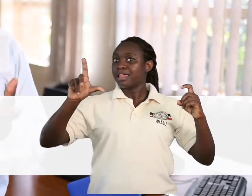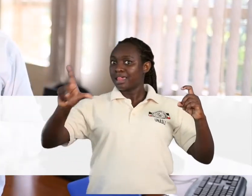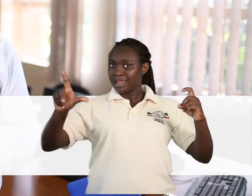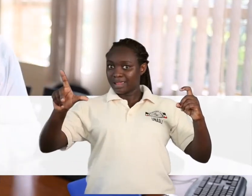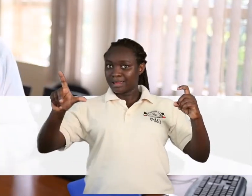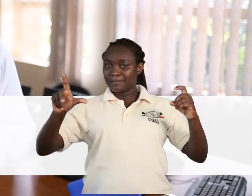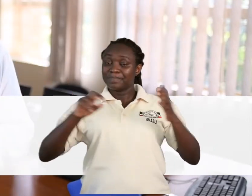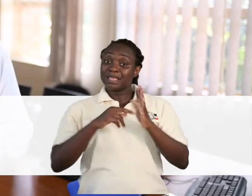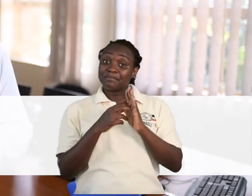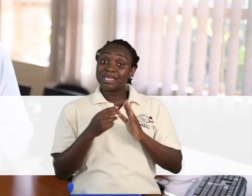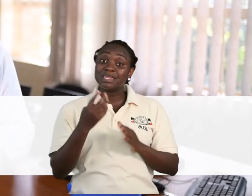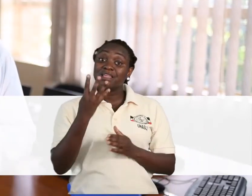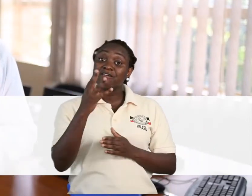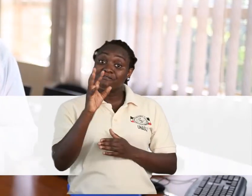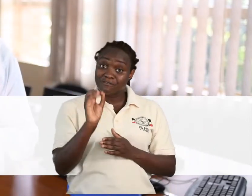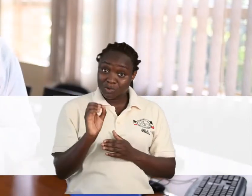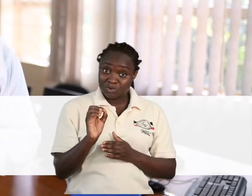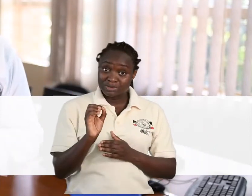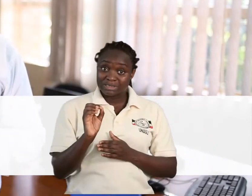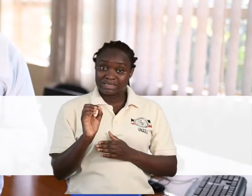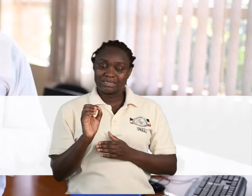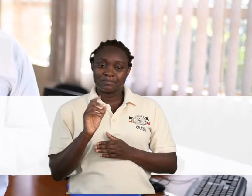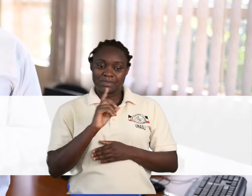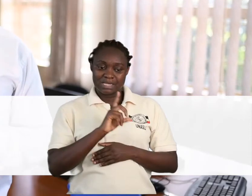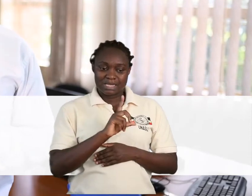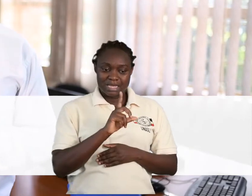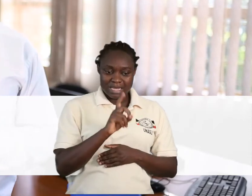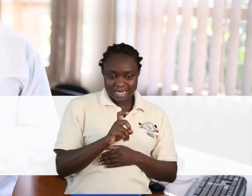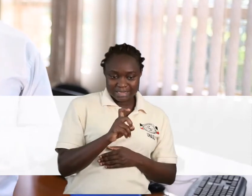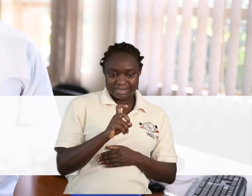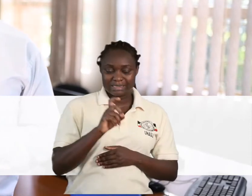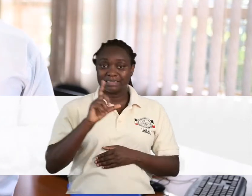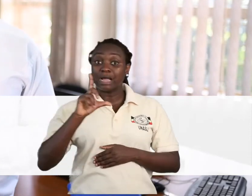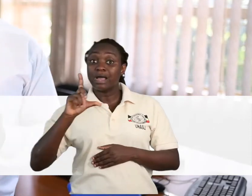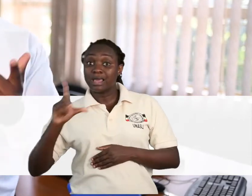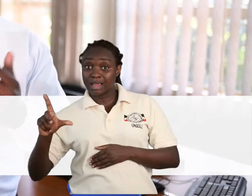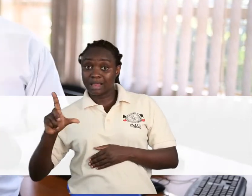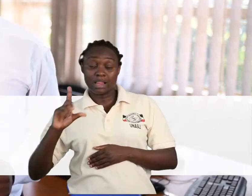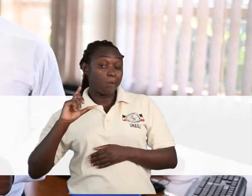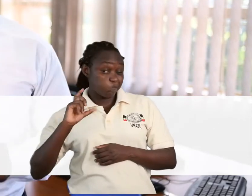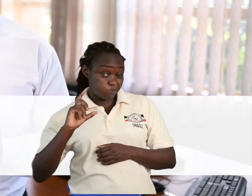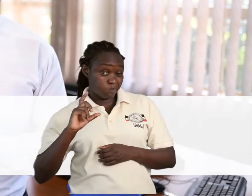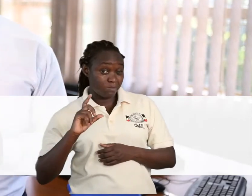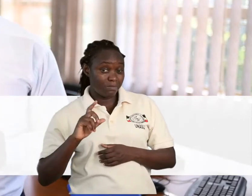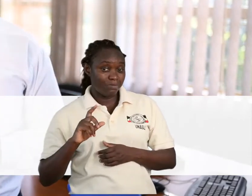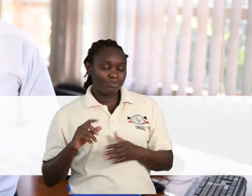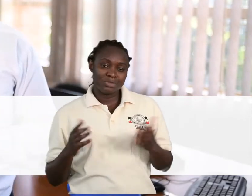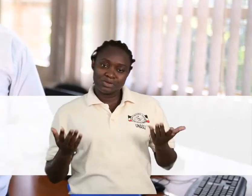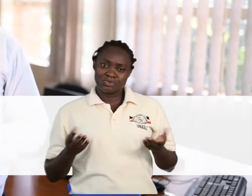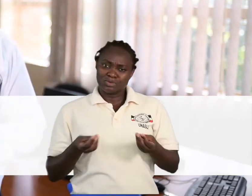that 40 equals to XL. Try this number out.